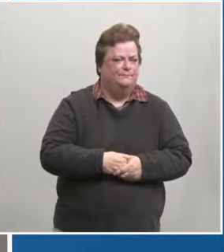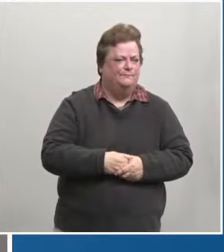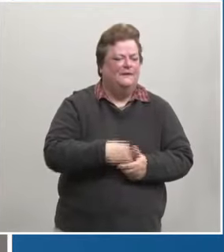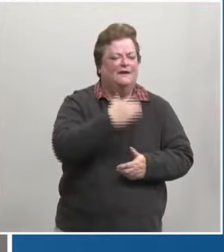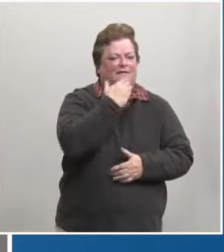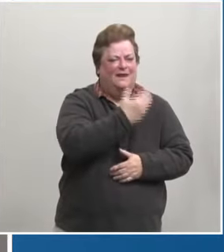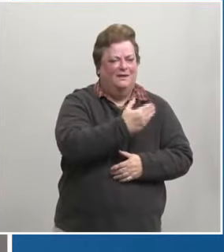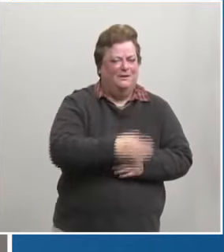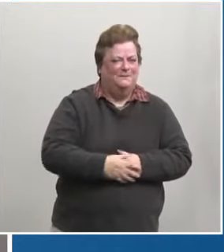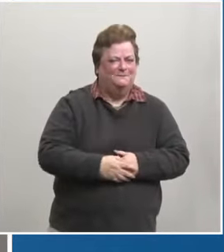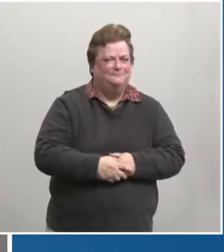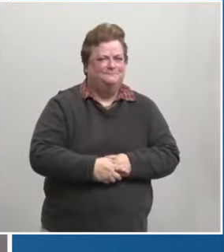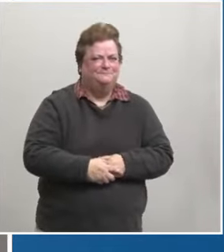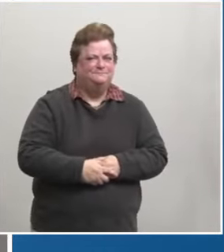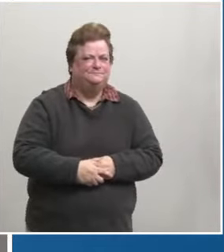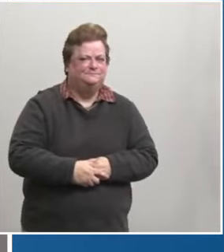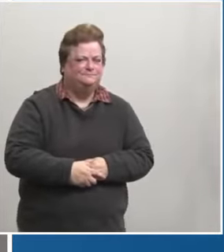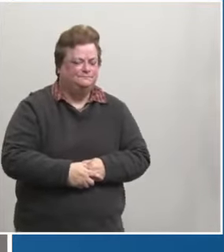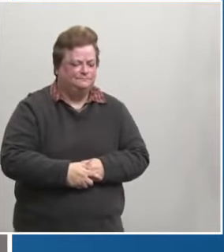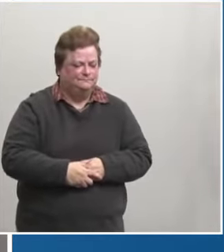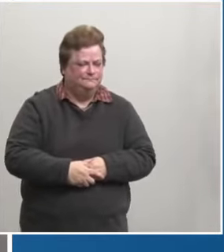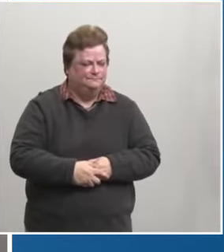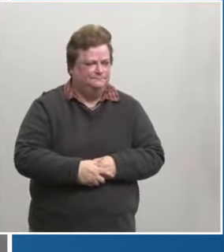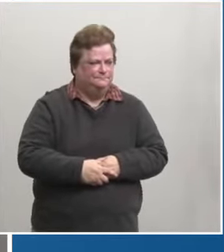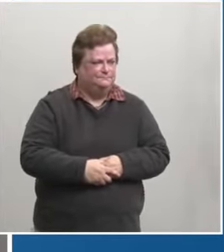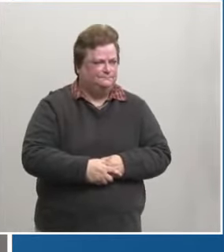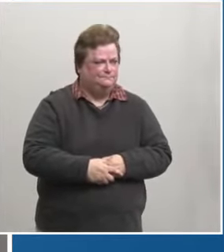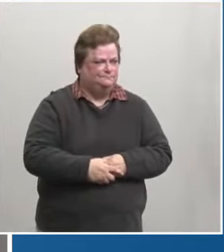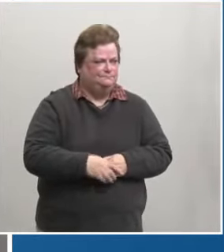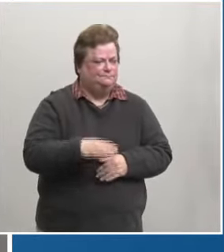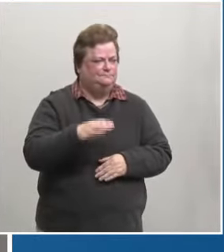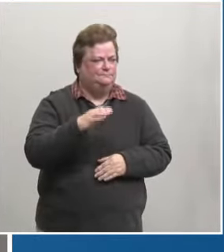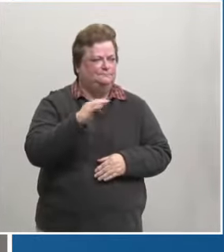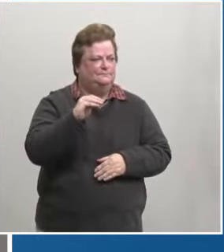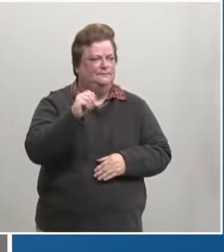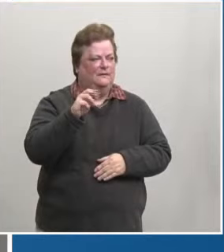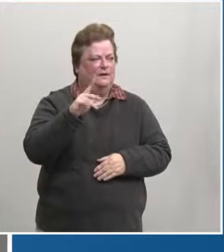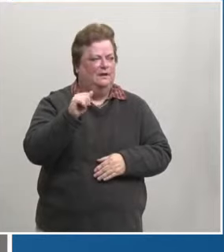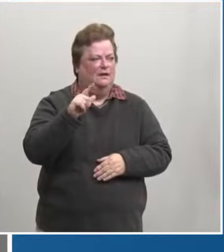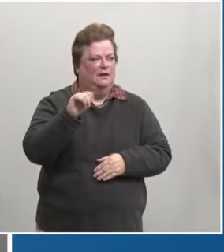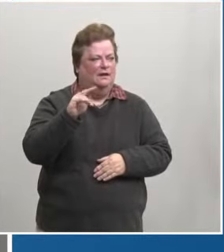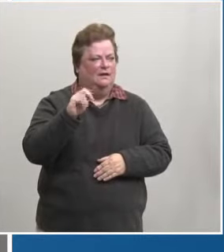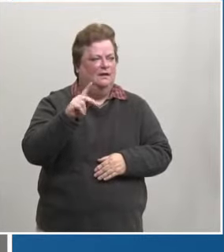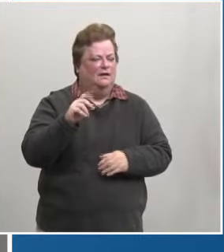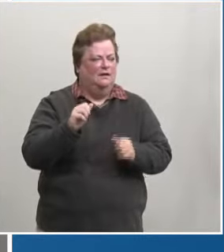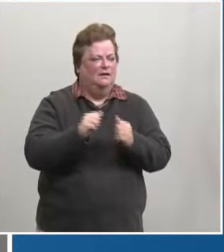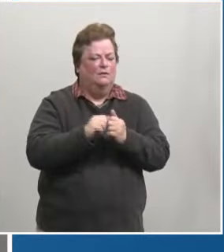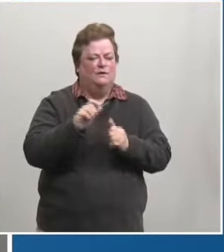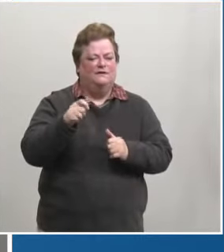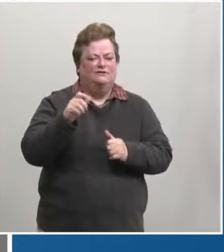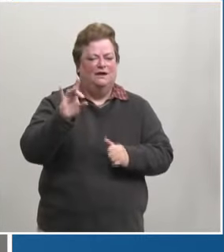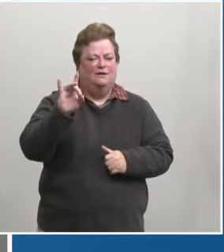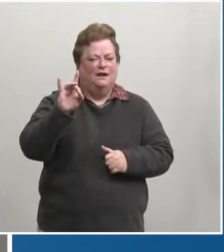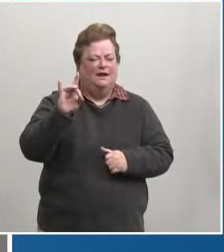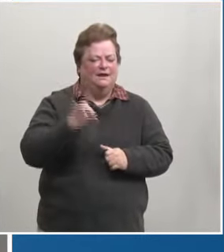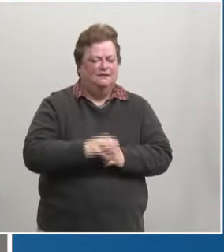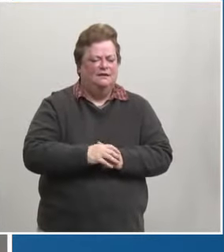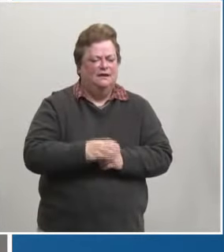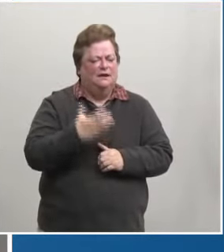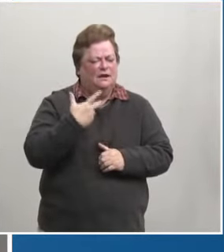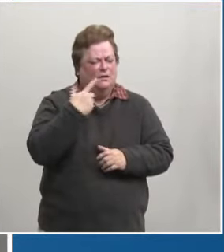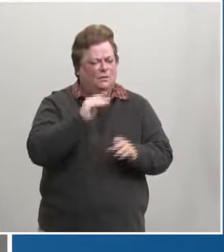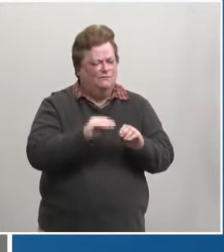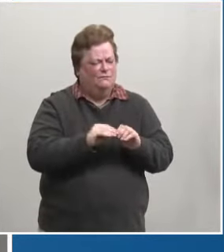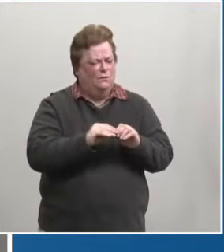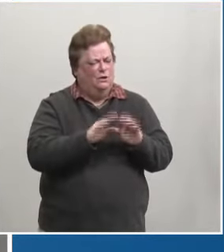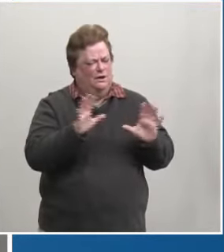Okay, thank you. Uh-huh. Hey, Director Lopez, this is Marla Lundak with Channel 8. Just for clarity's